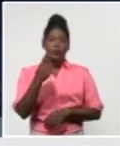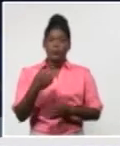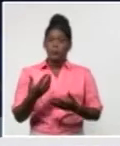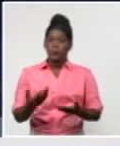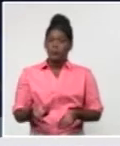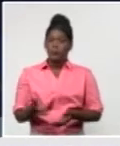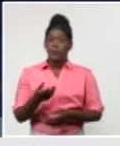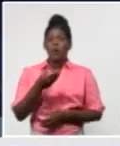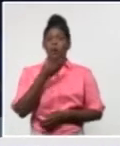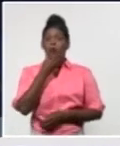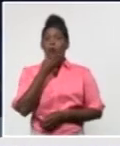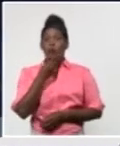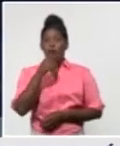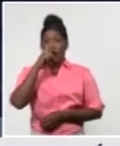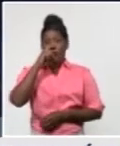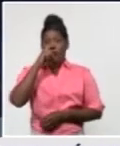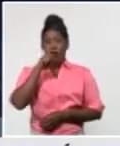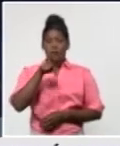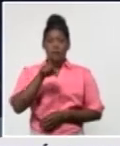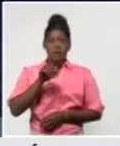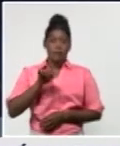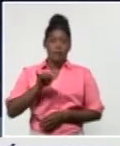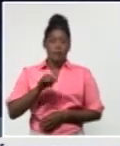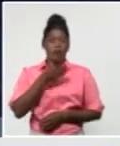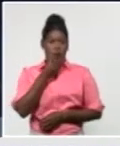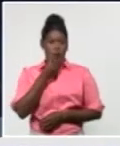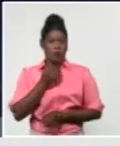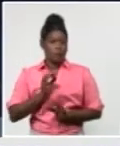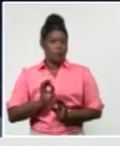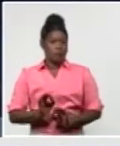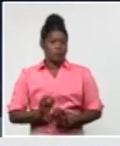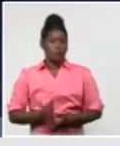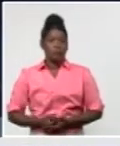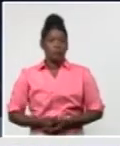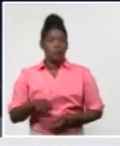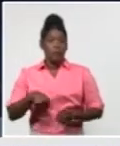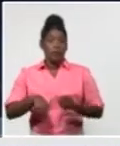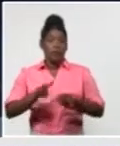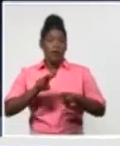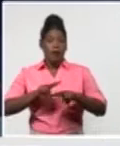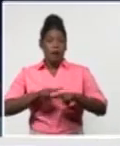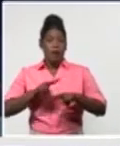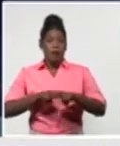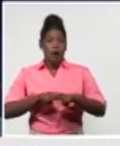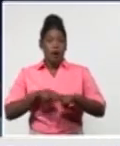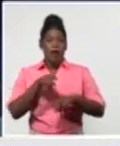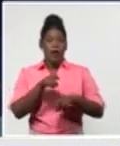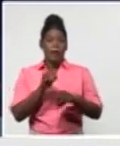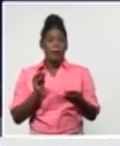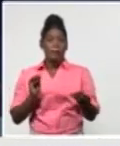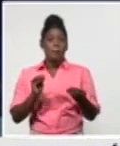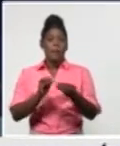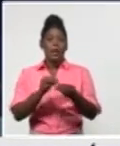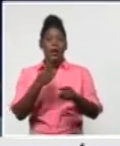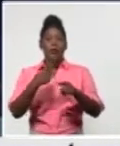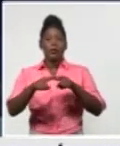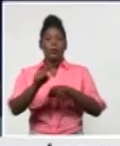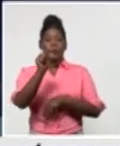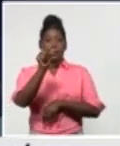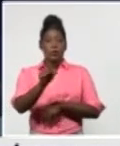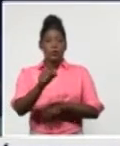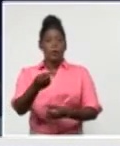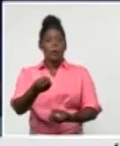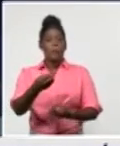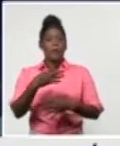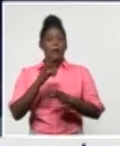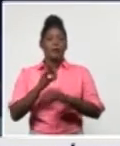one is a 16-year-old male from Havana, a confirmed case